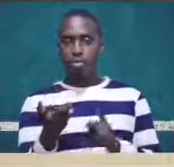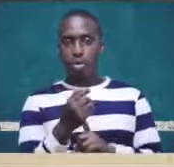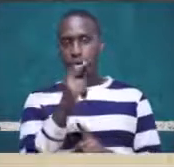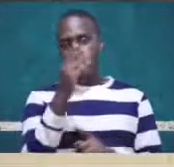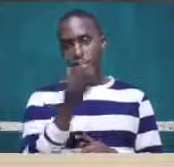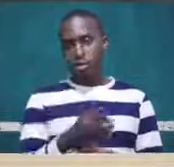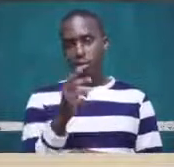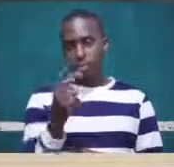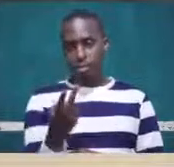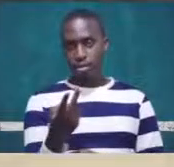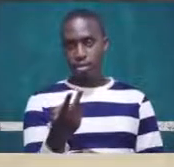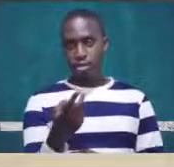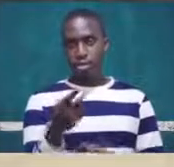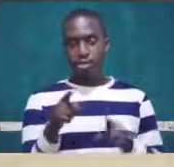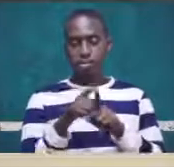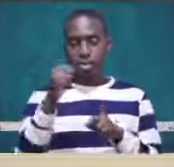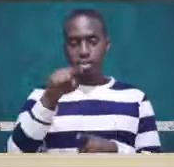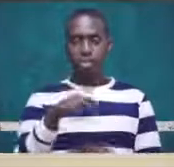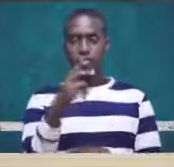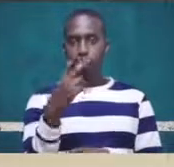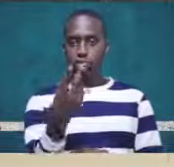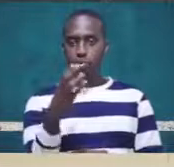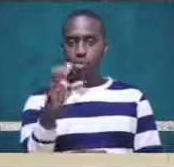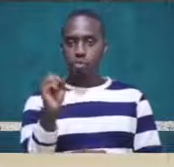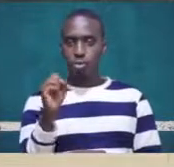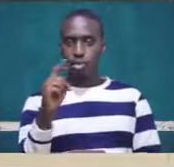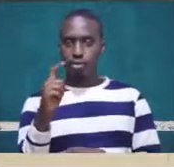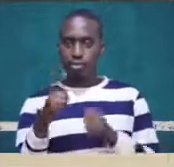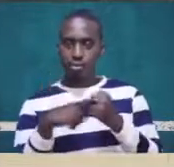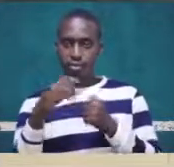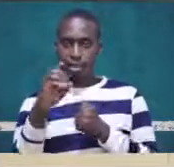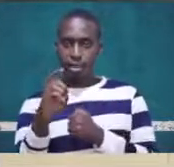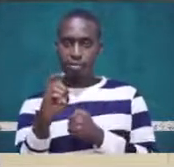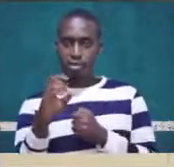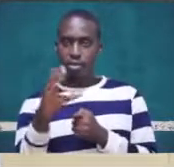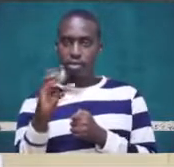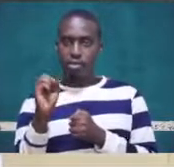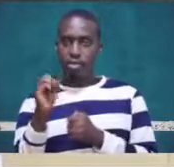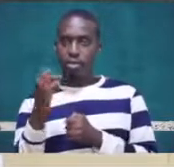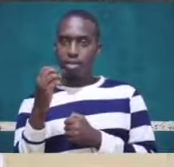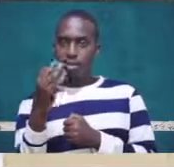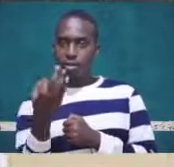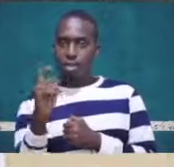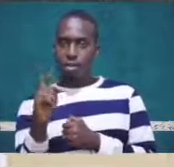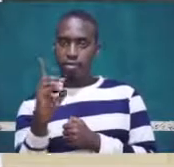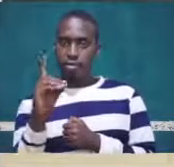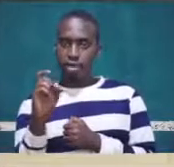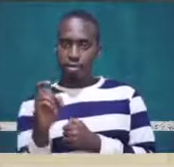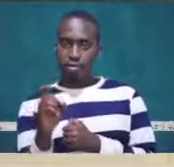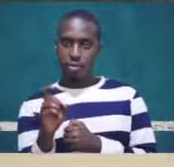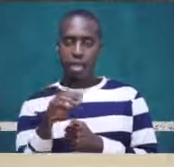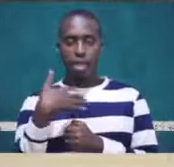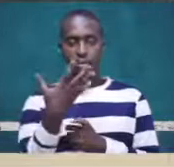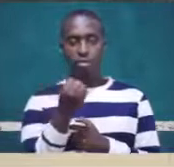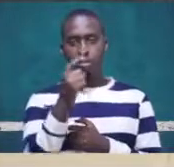half. Integral of 2 cosine of 6x, cosine of 3x, dx.